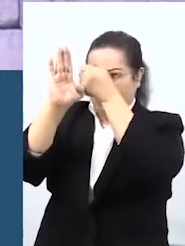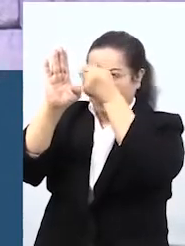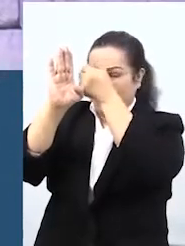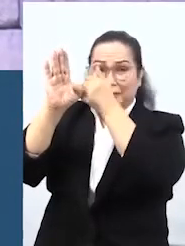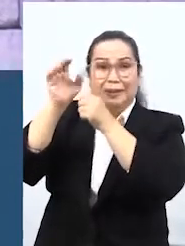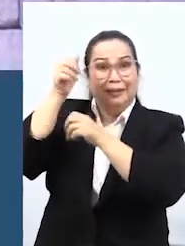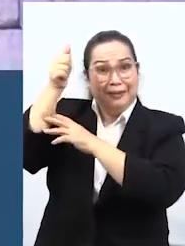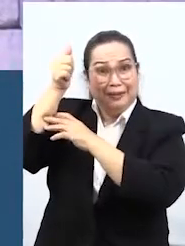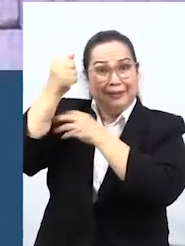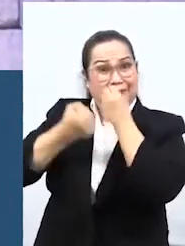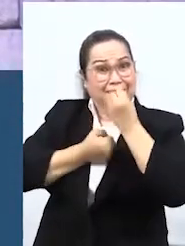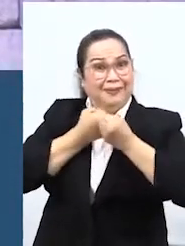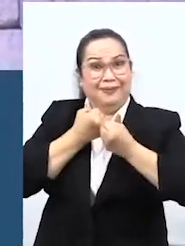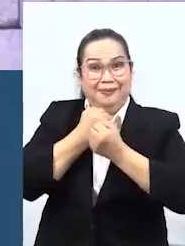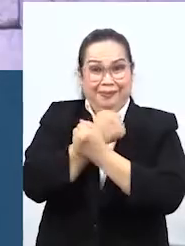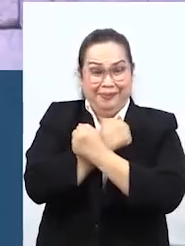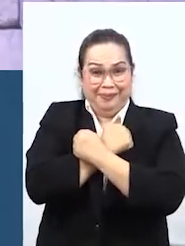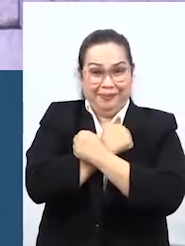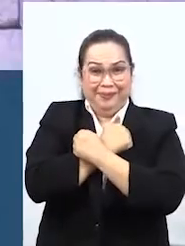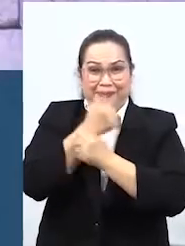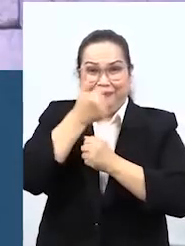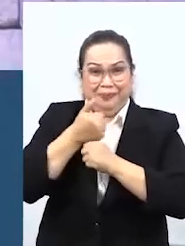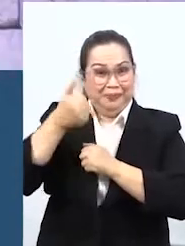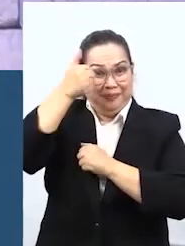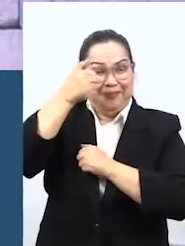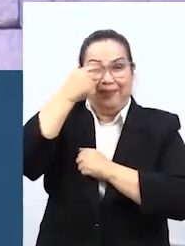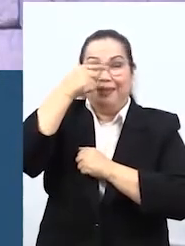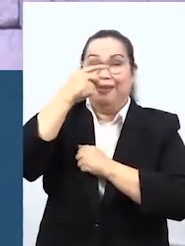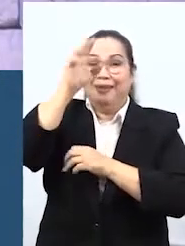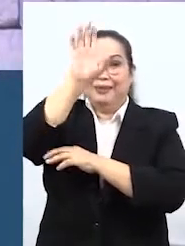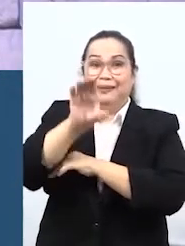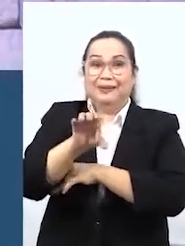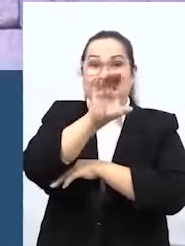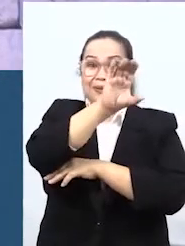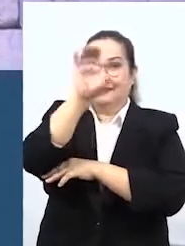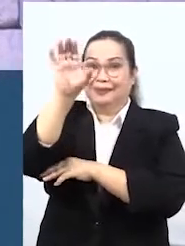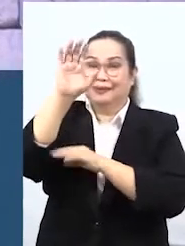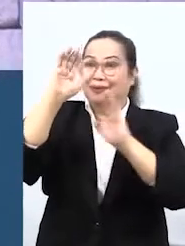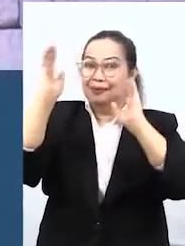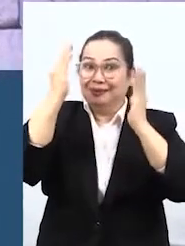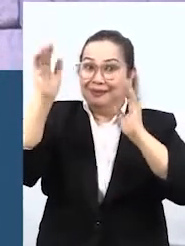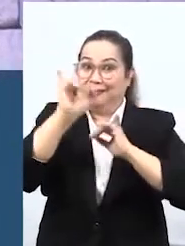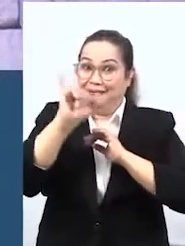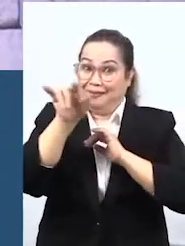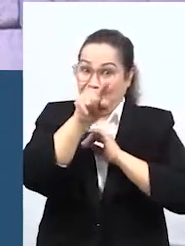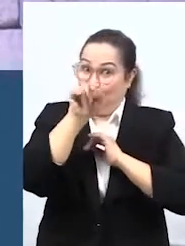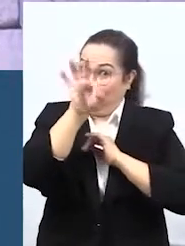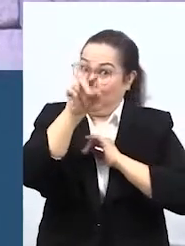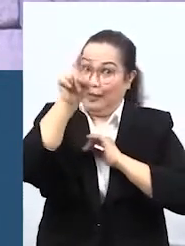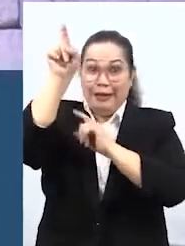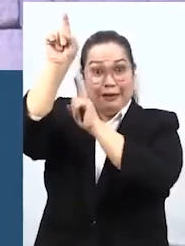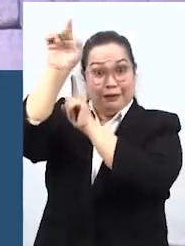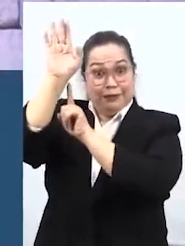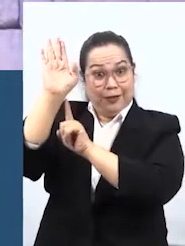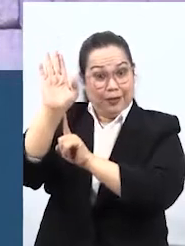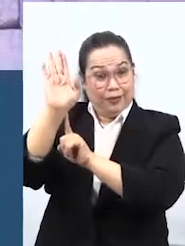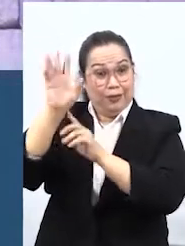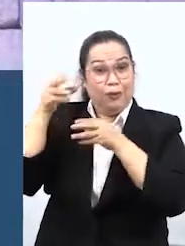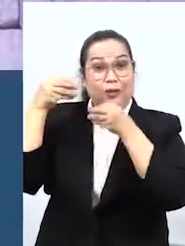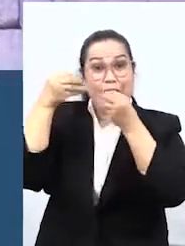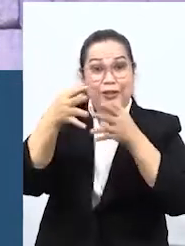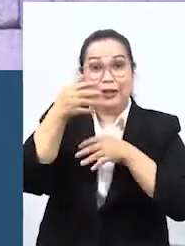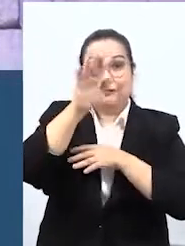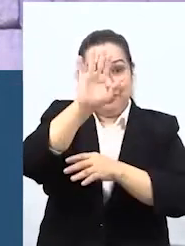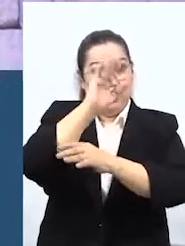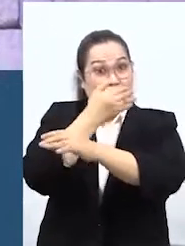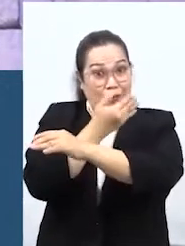Love as seen supremely in the cross ah there's another resemblance of this ha If God have given you